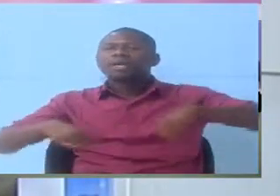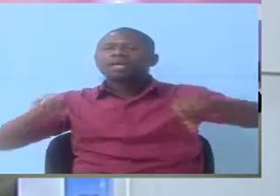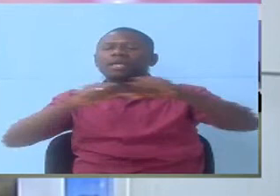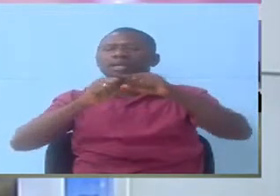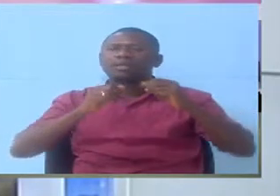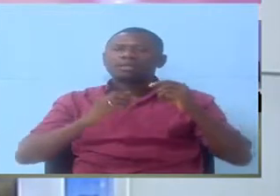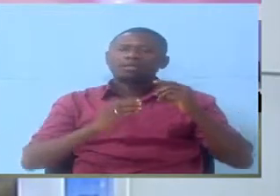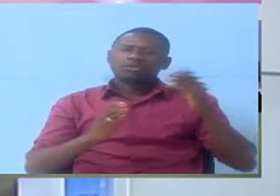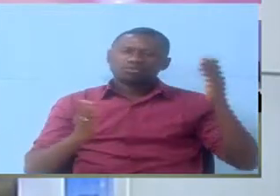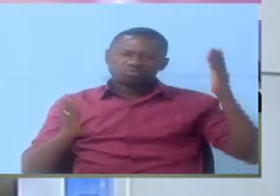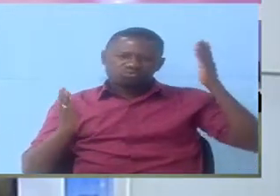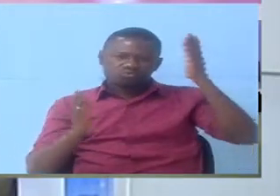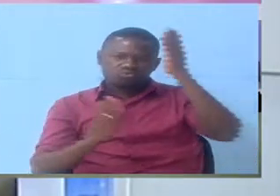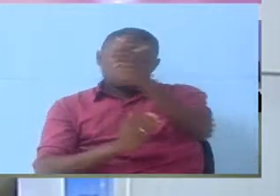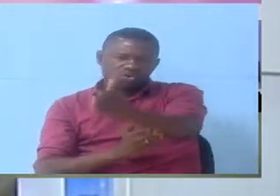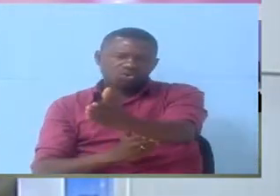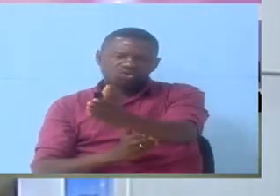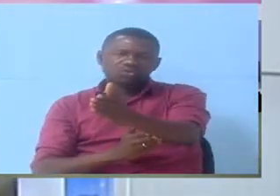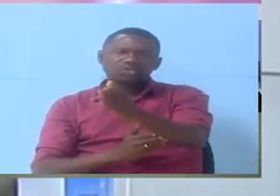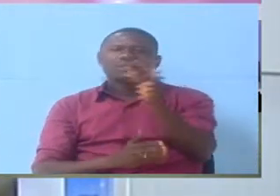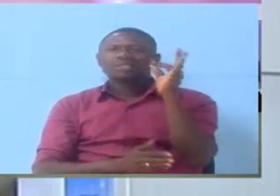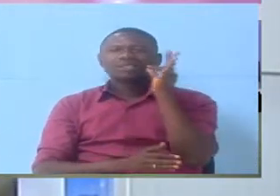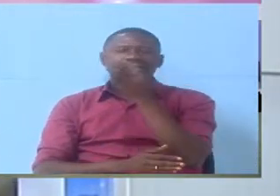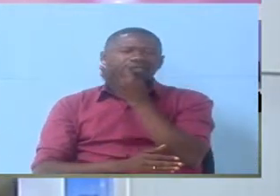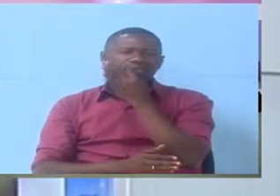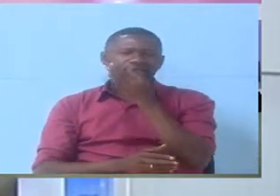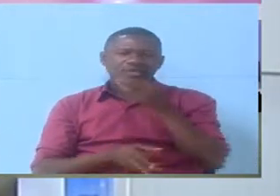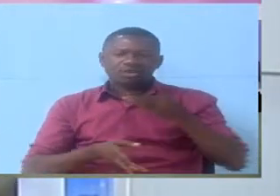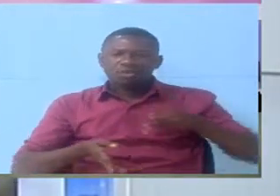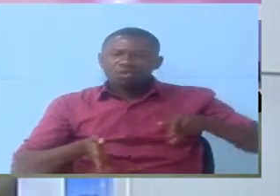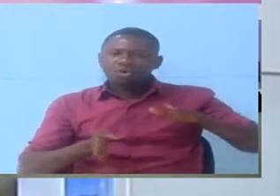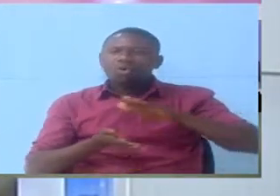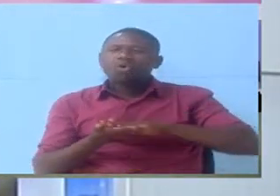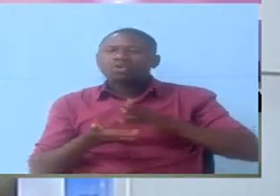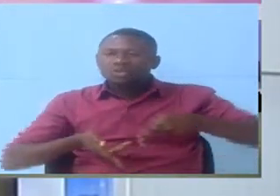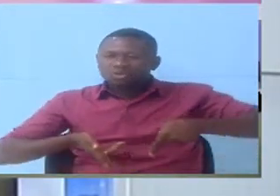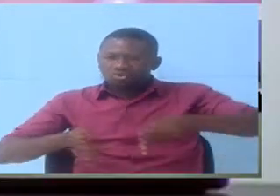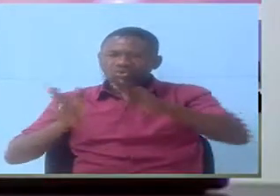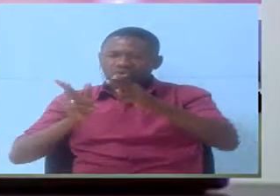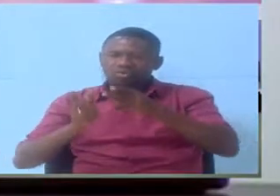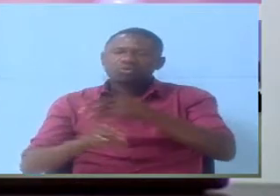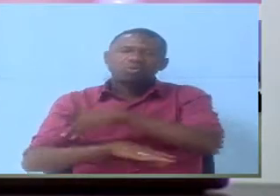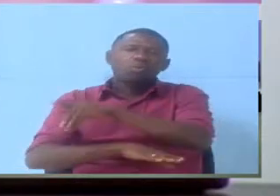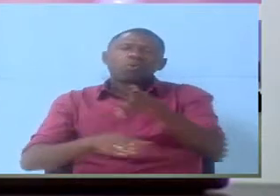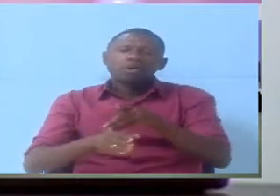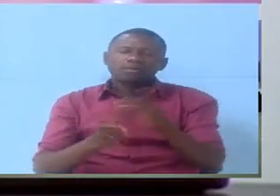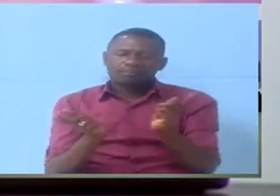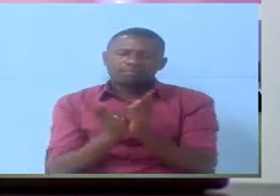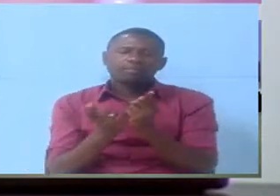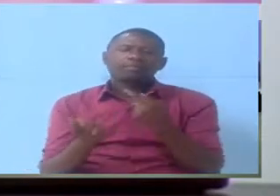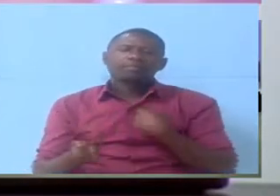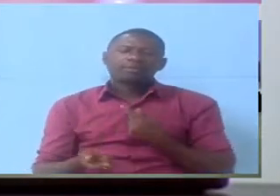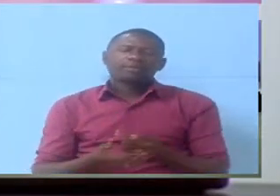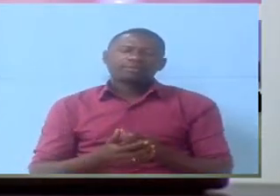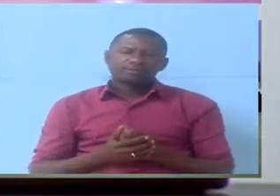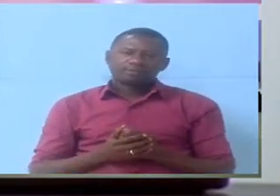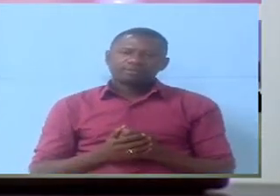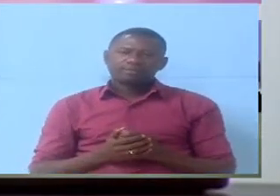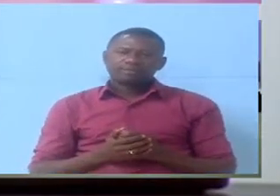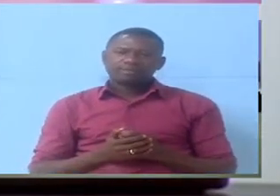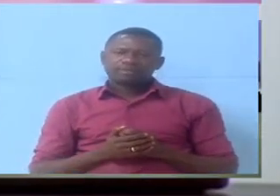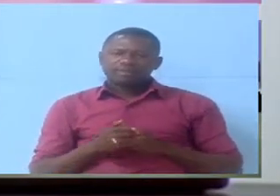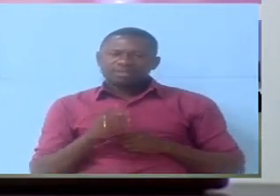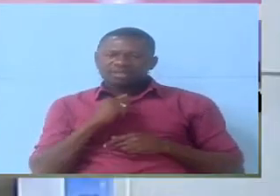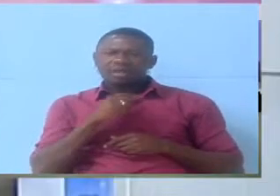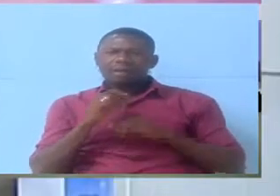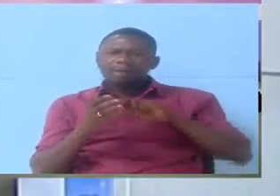kata silo la kata menkata Tanje ma. That's where he found me. I enter a jail. Did he see the bodies before he had a conversation